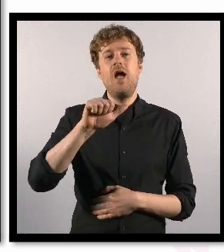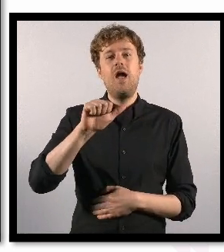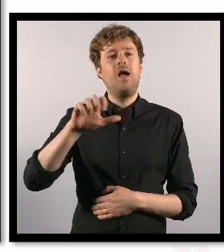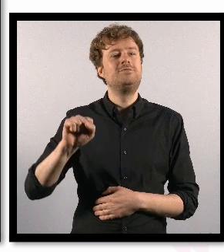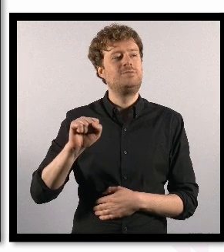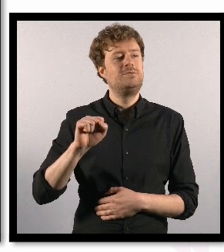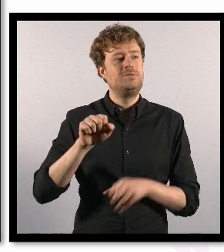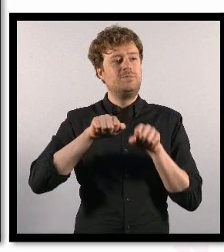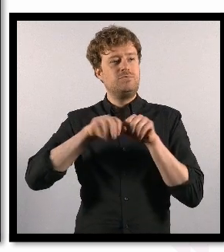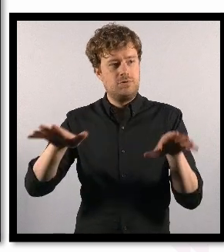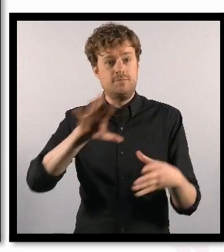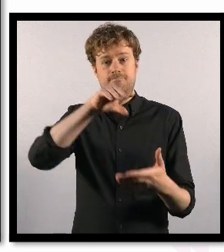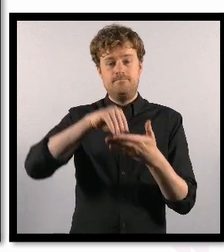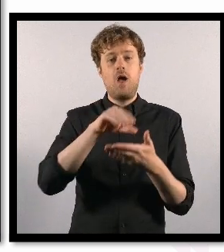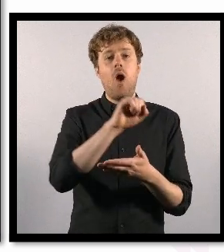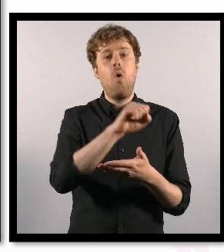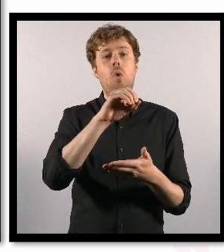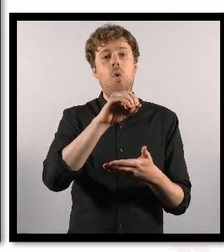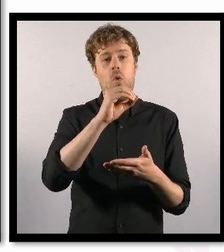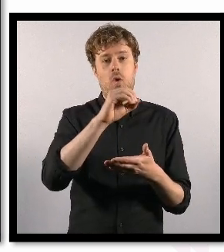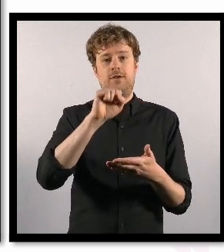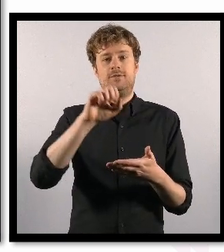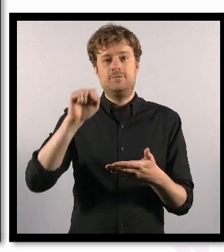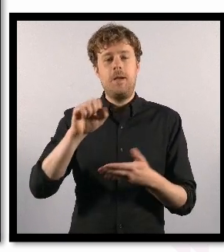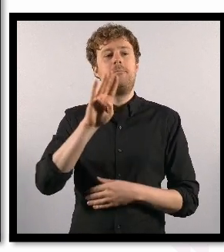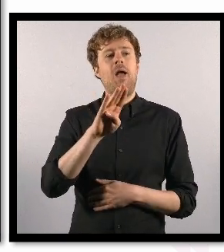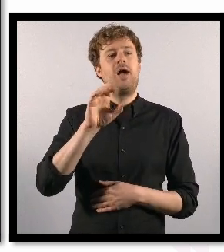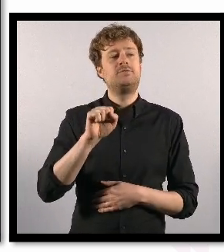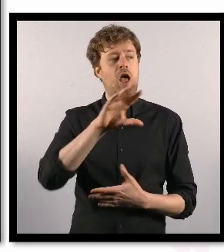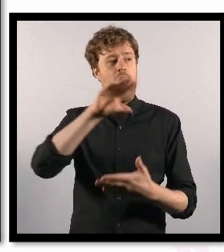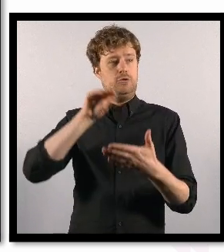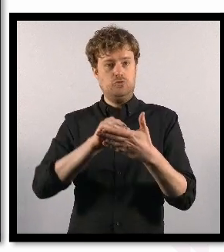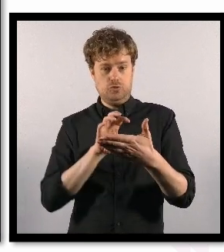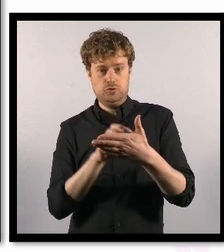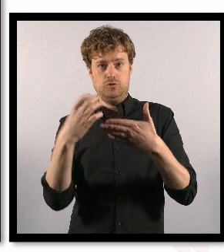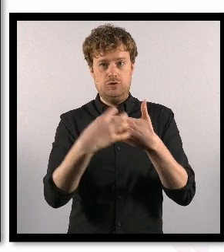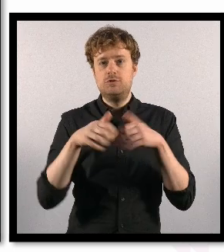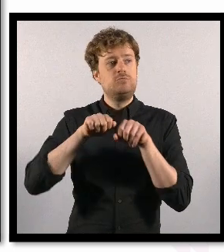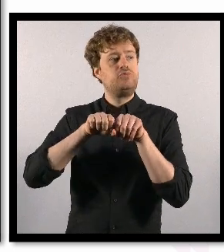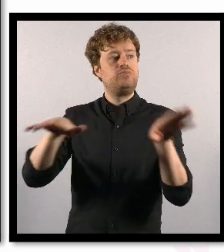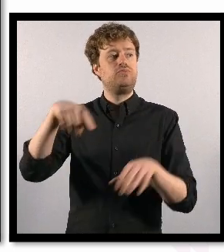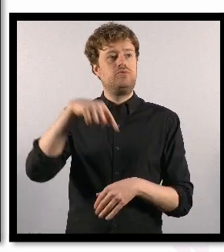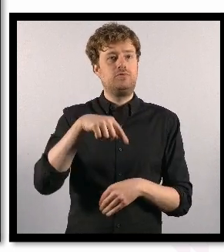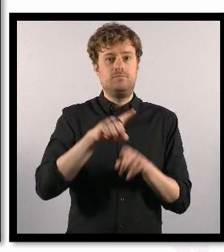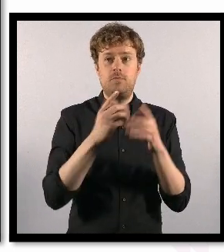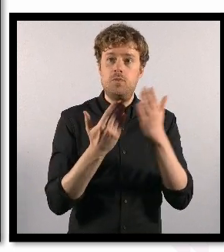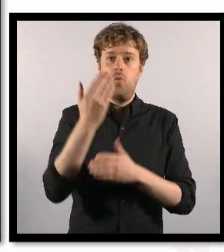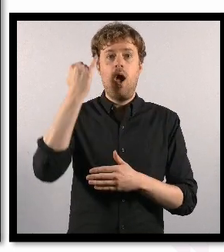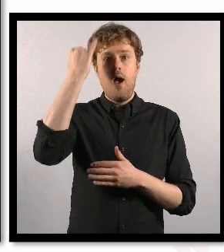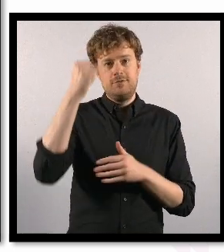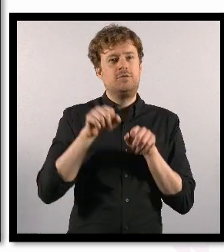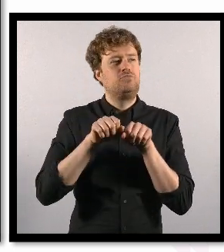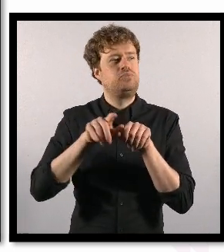brighter future for Backstage ahead. So I want to thank everyone else who's been an end user and a contributor to Backstage.